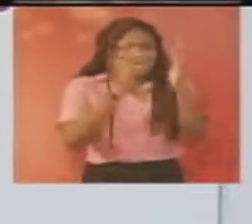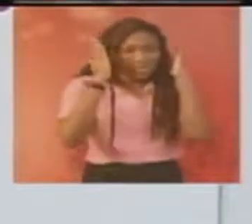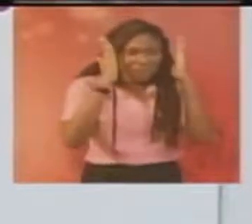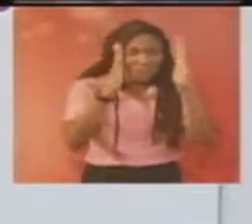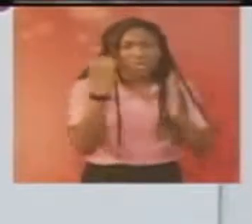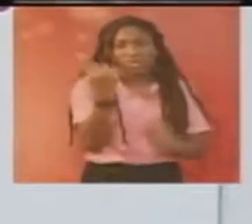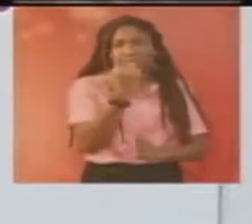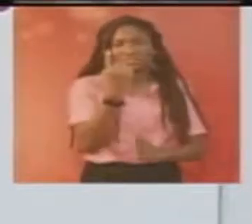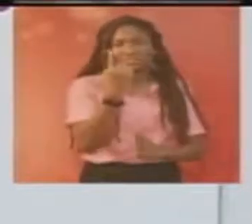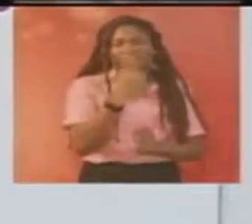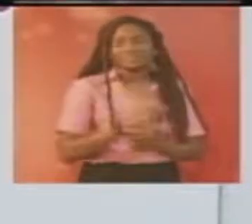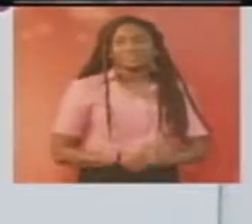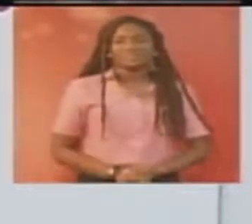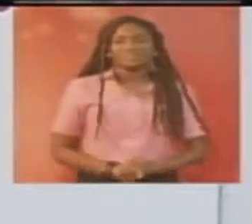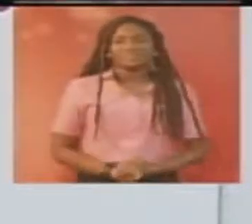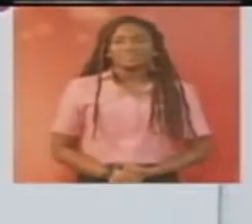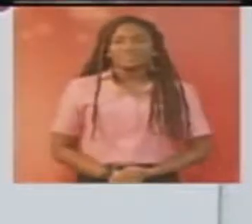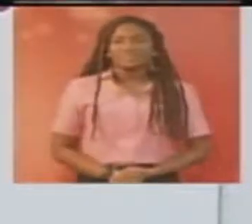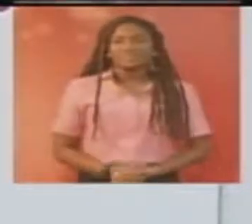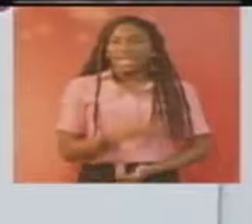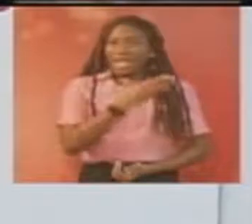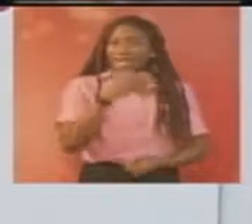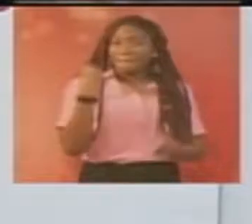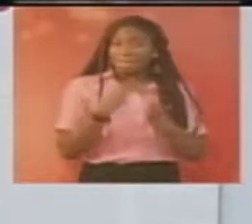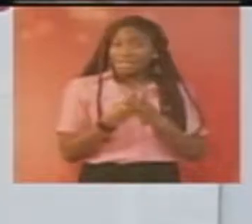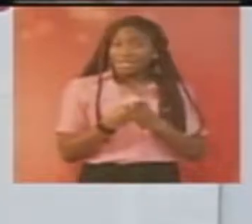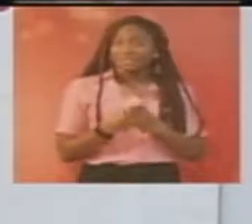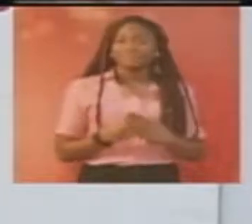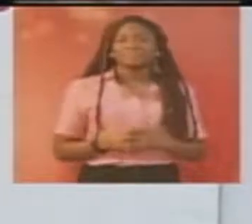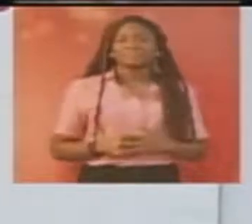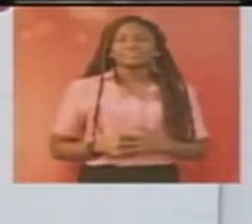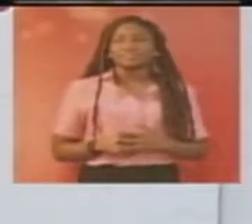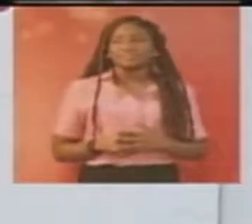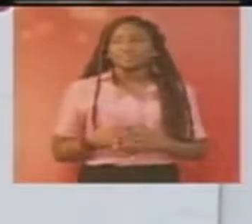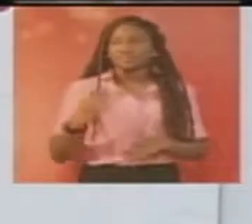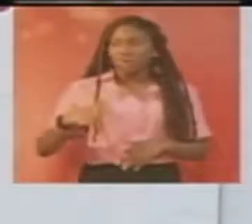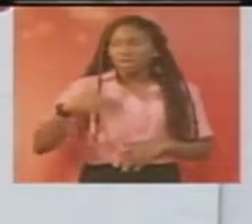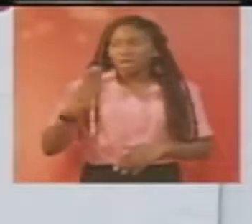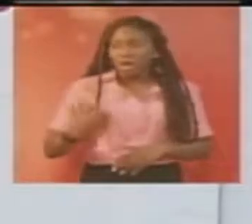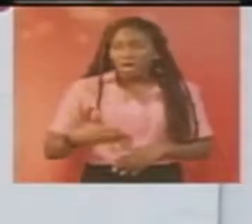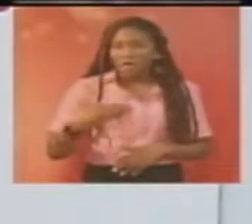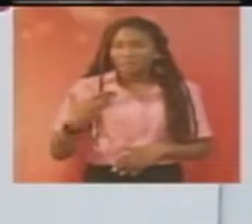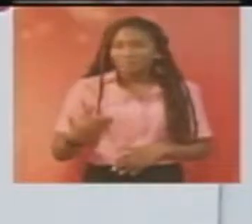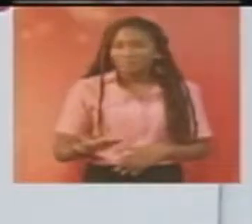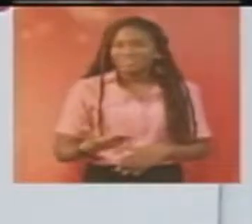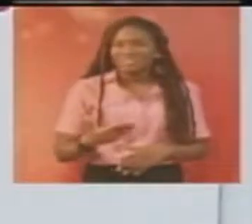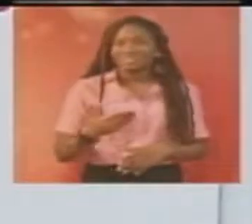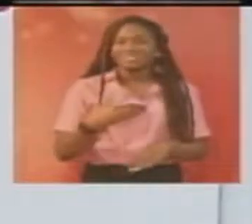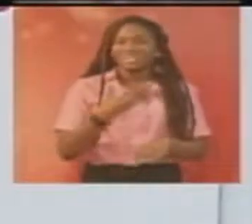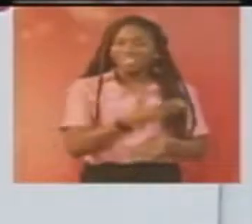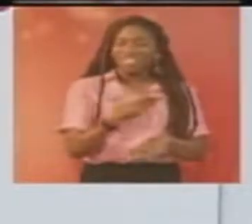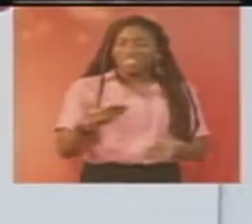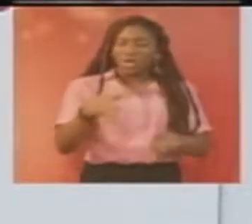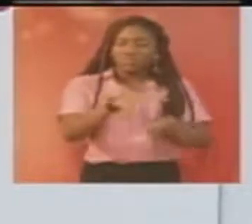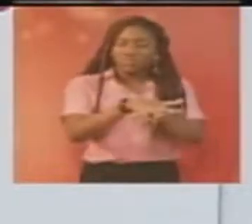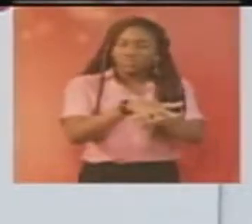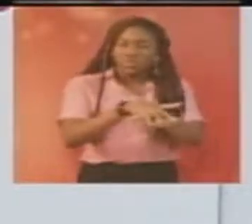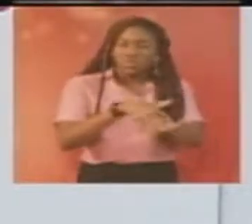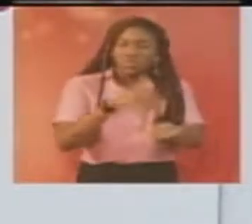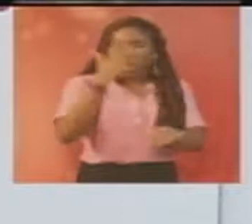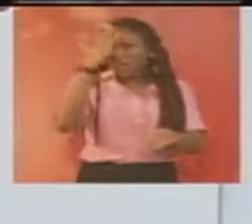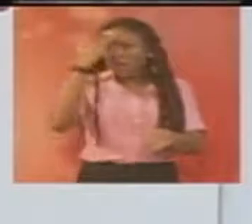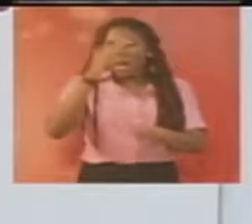other point is, I touched on it, money. Often a lot of this is slowed down because there's not enough money to do what you have to